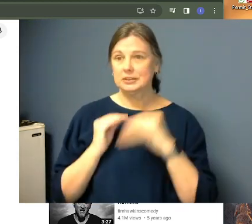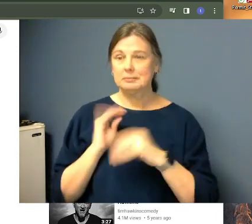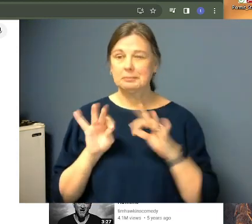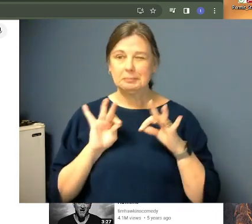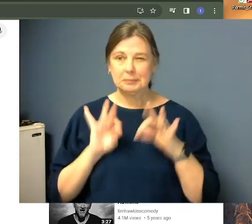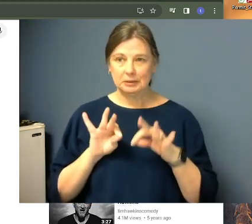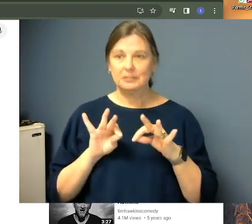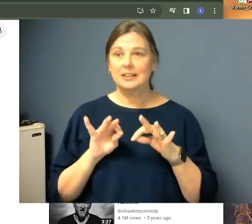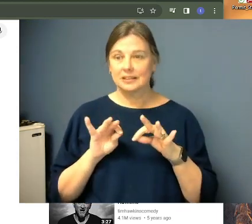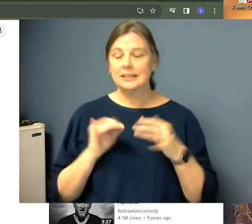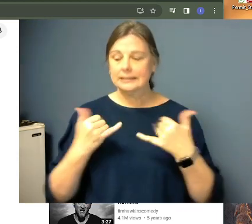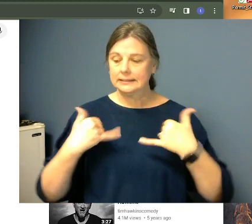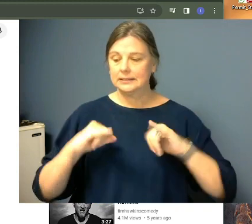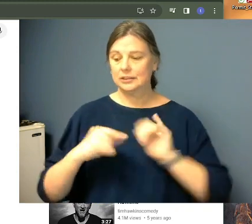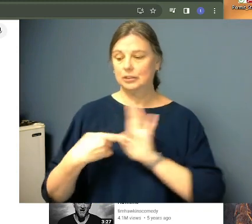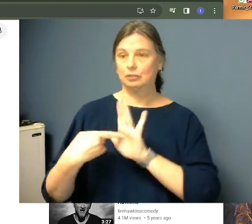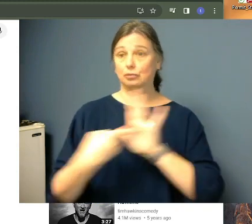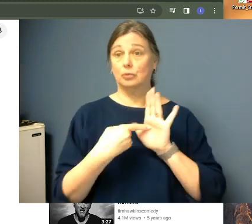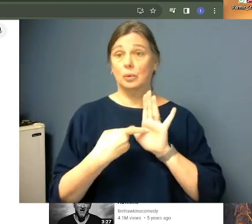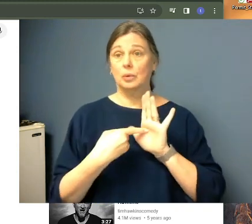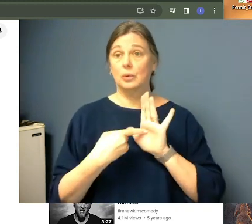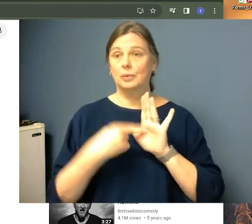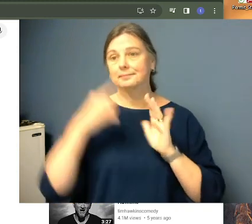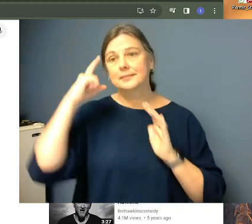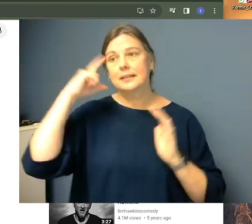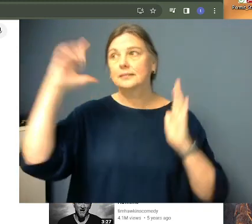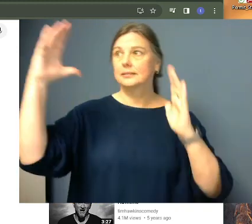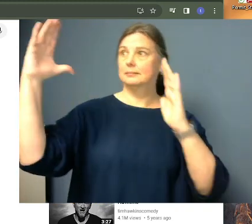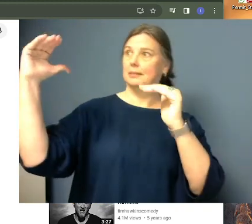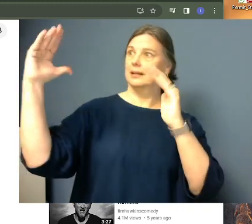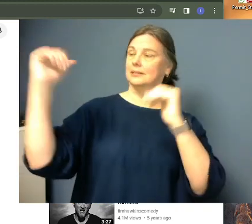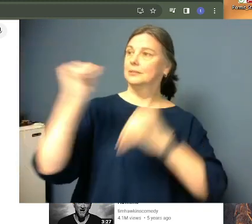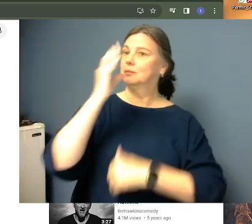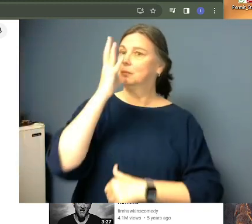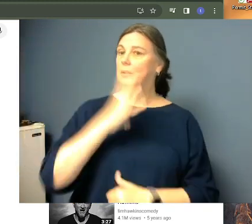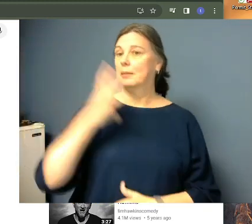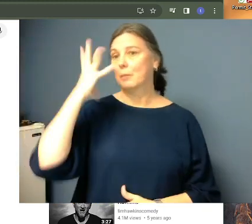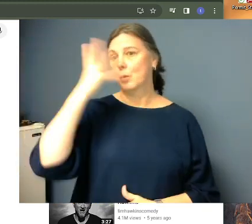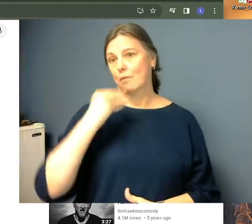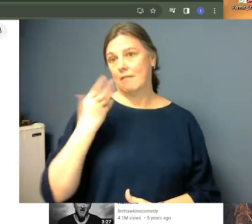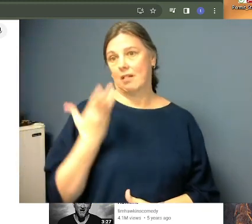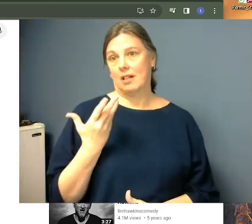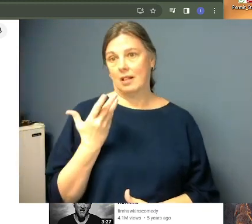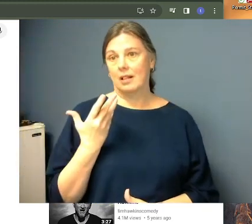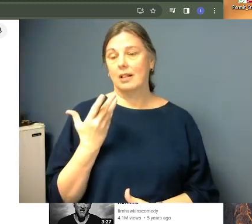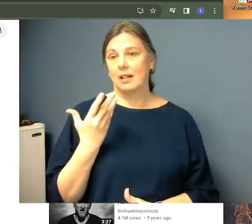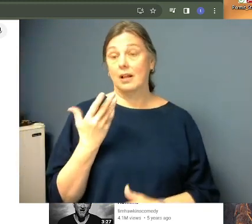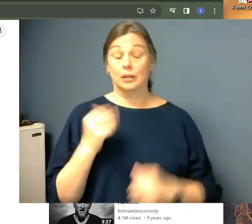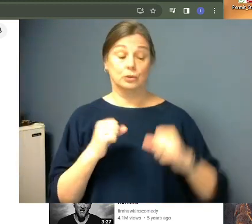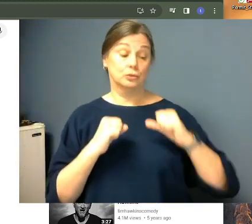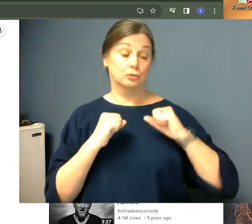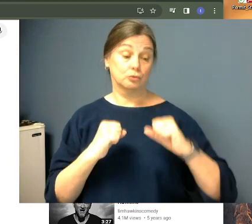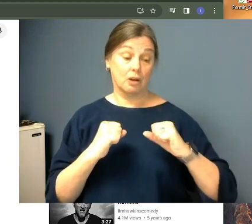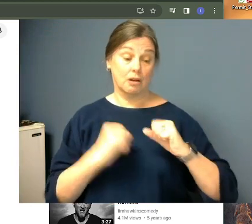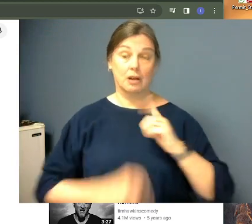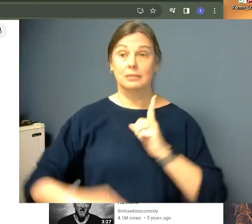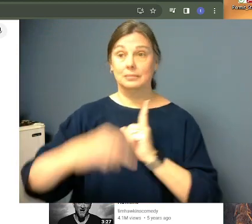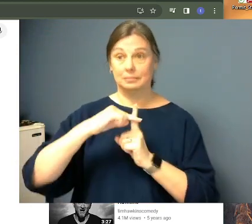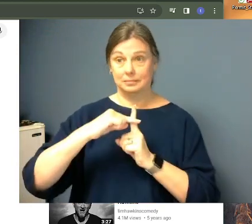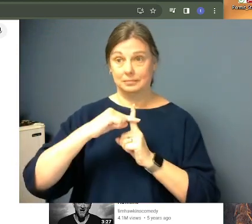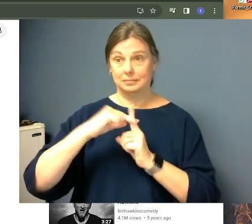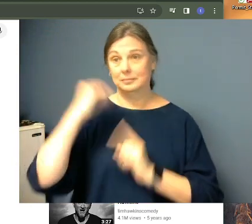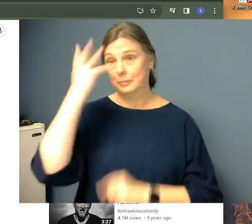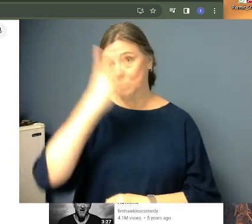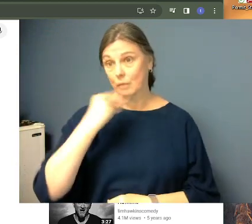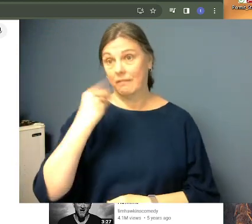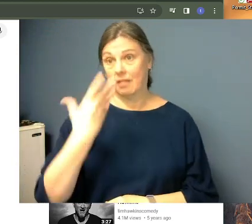manicured, right? So the suggestion seems to be you can be strong, but you